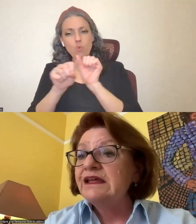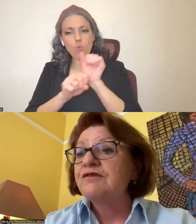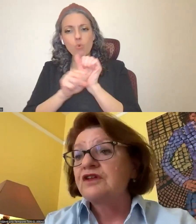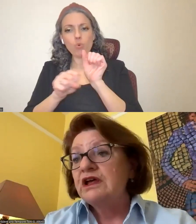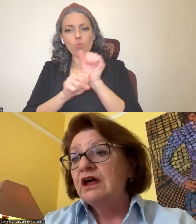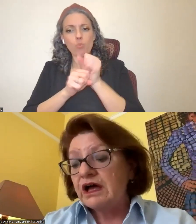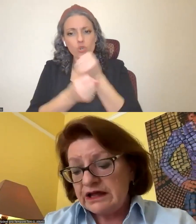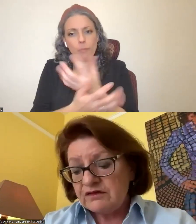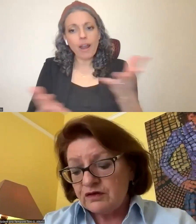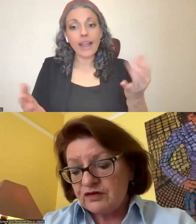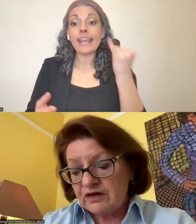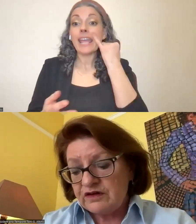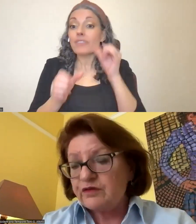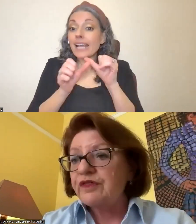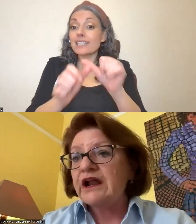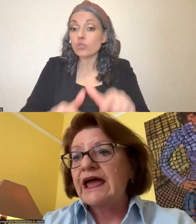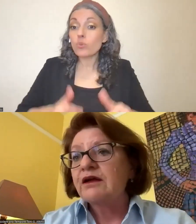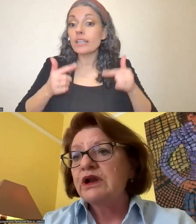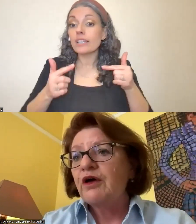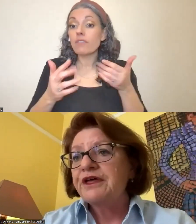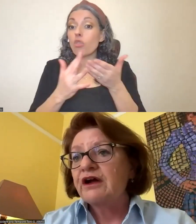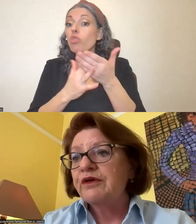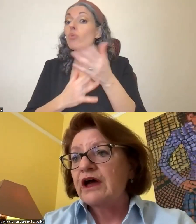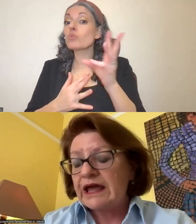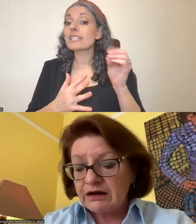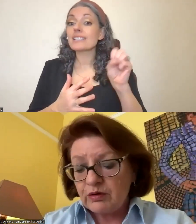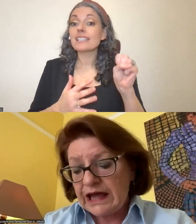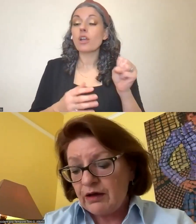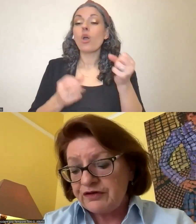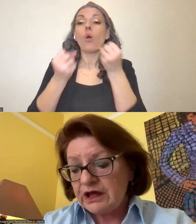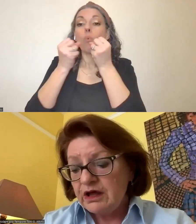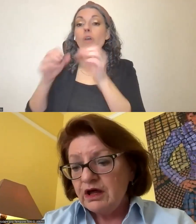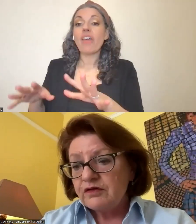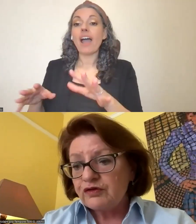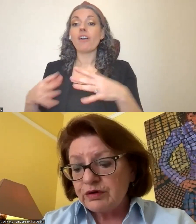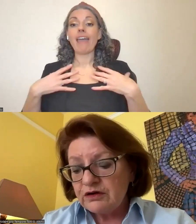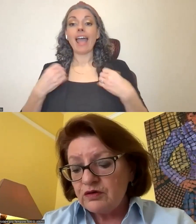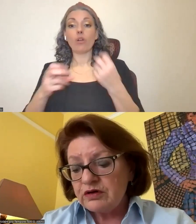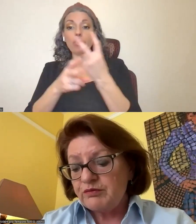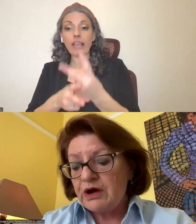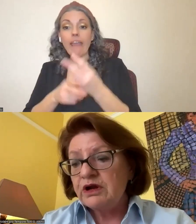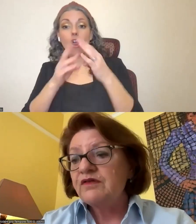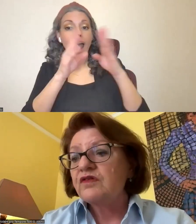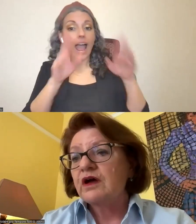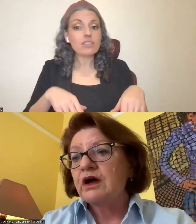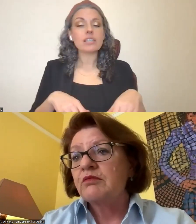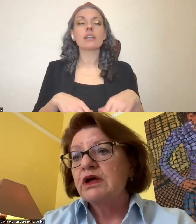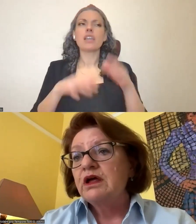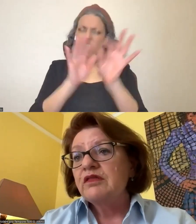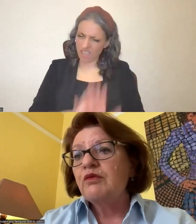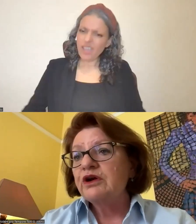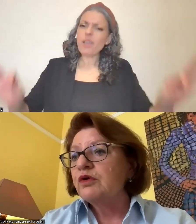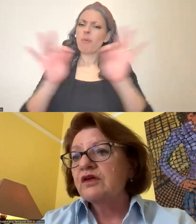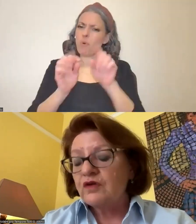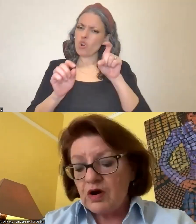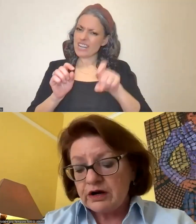they lived into their 60s without adequate health care, without adequate housing, those critical components